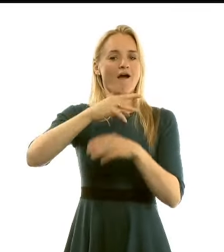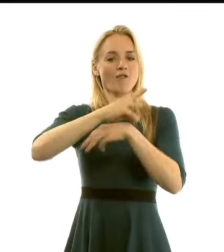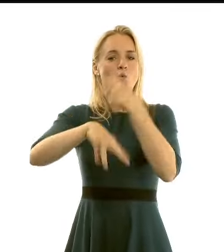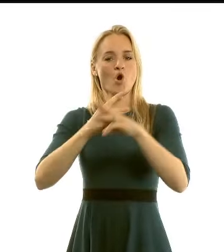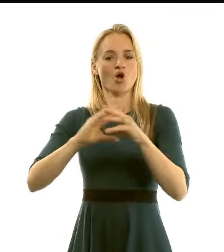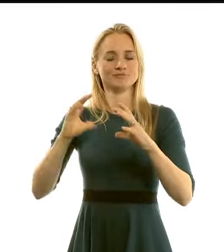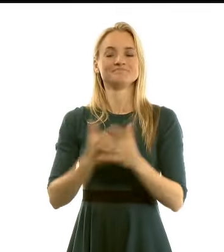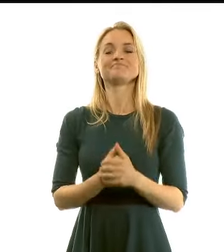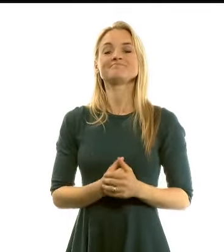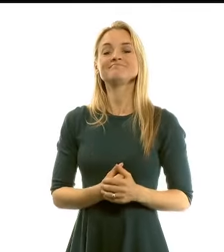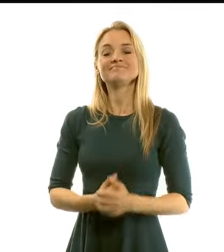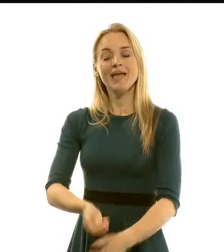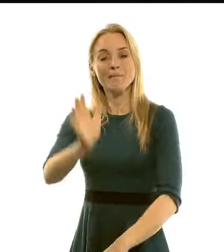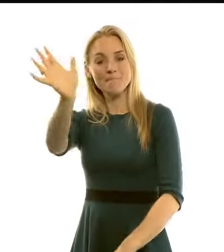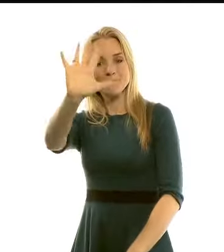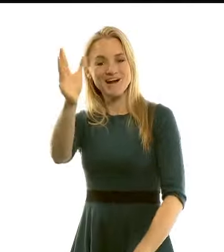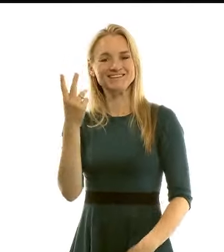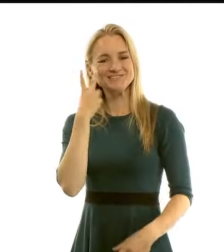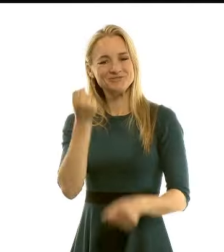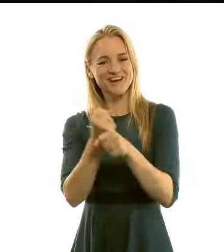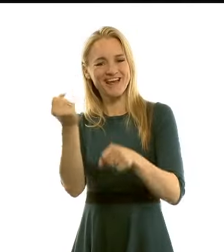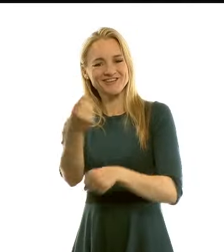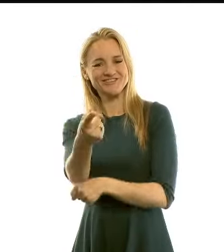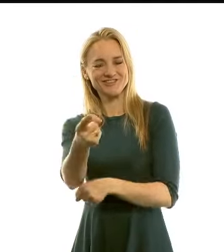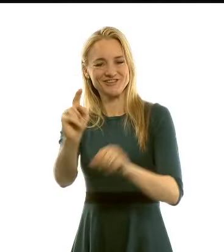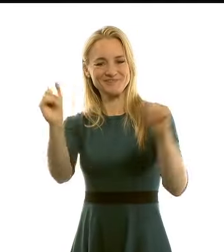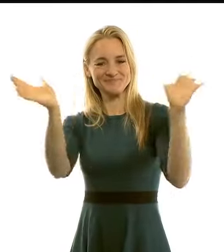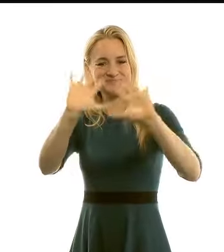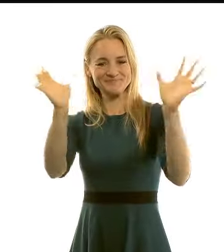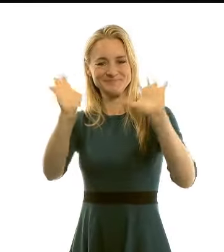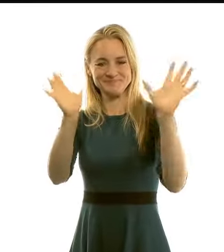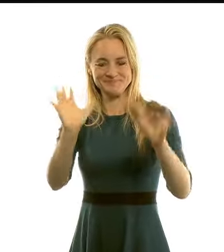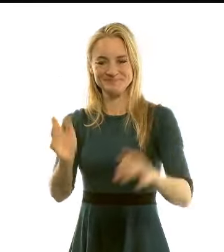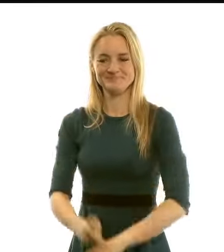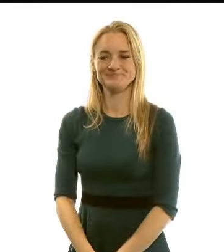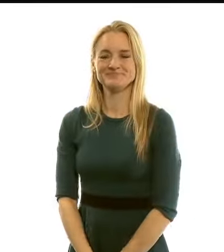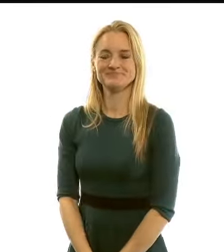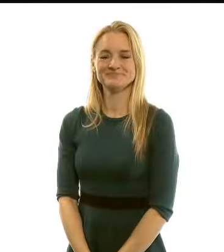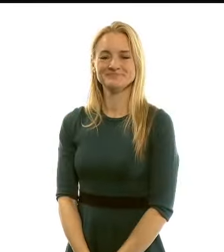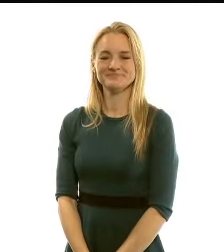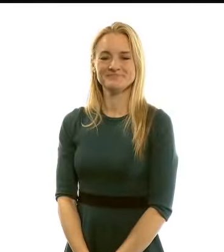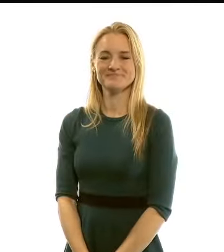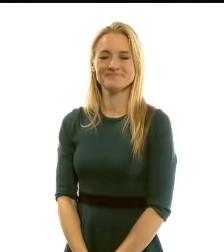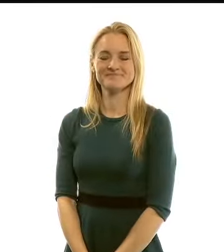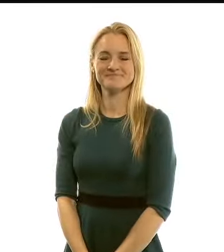adios. Yes, we'll see y'all next year, everyone. See you for LEGO Thanks for 2023. watching. Yes. Thanks for LEGO.